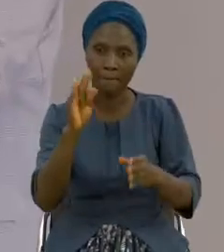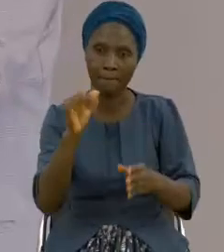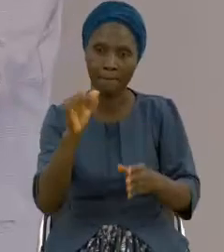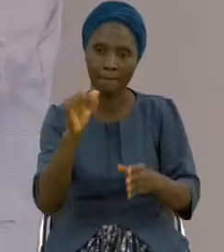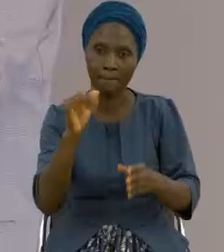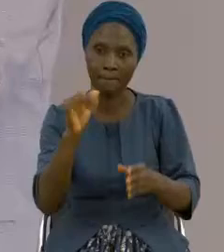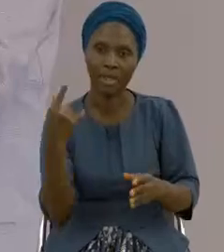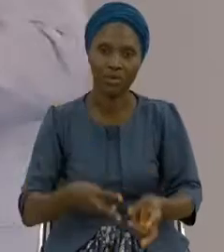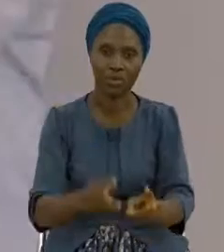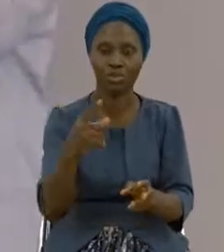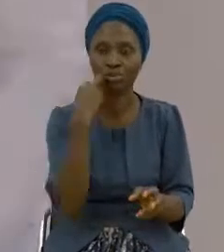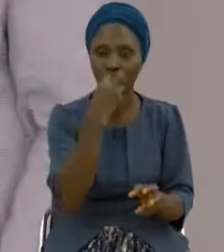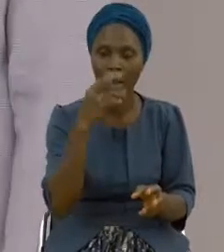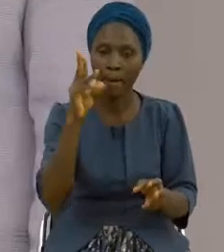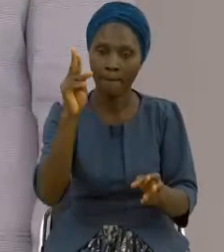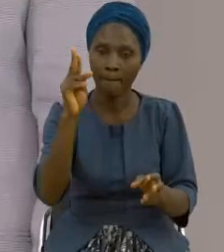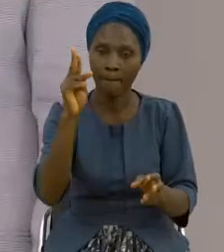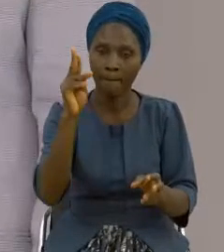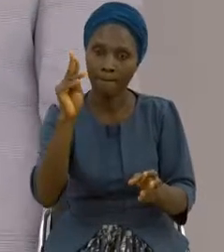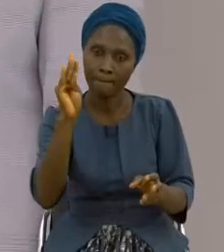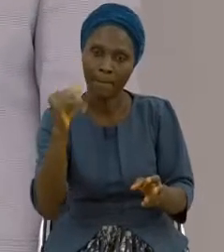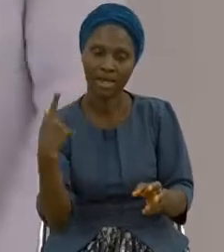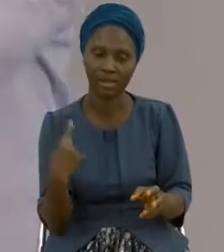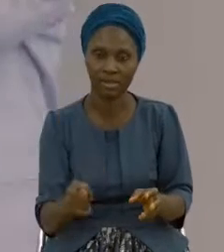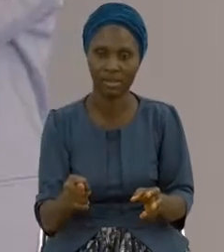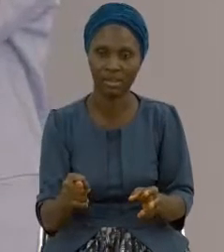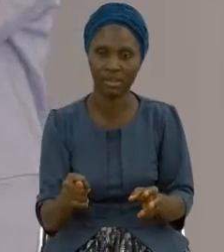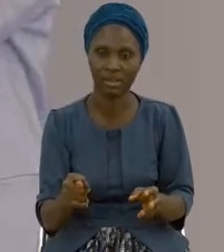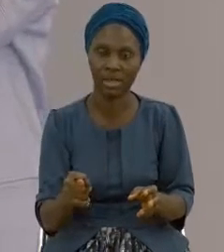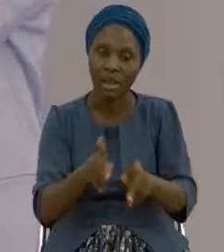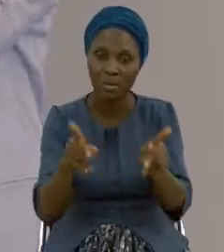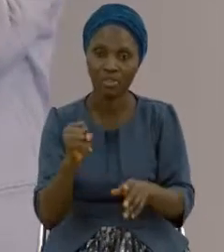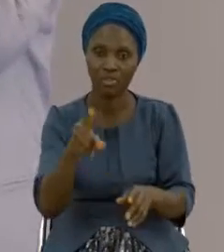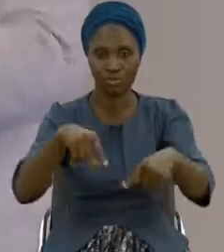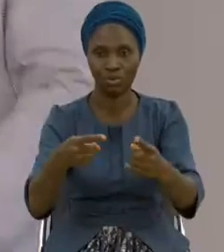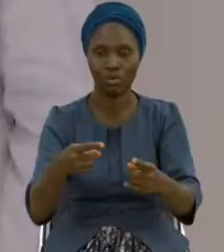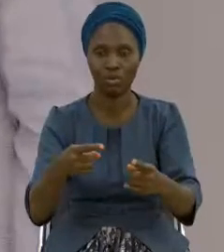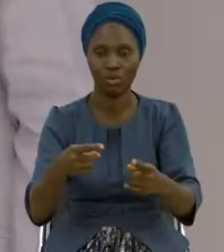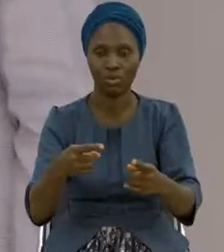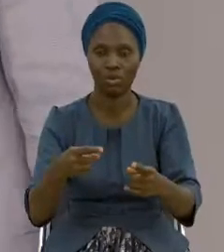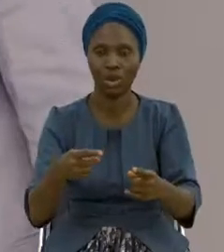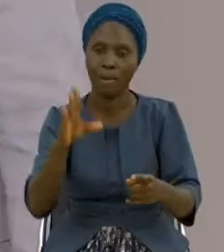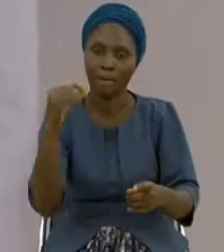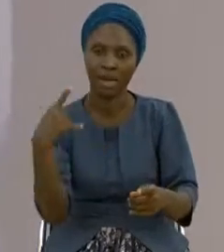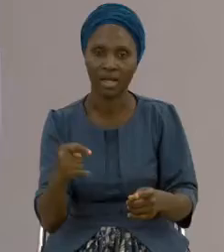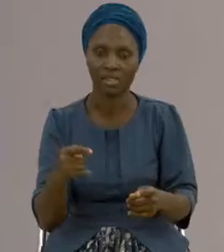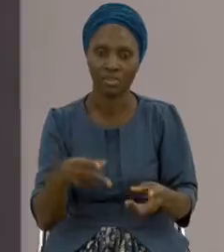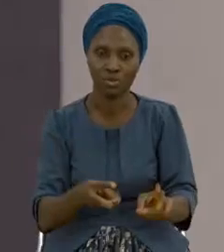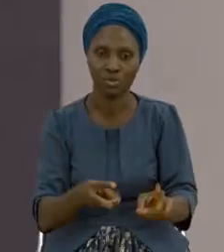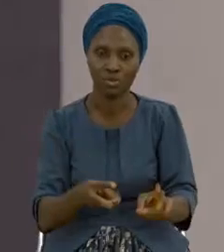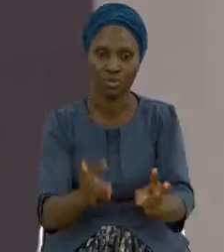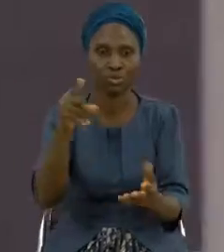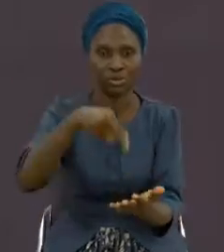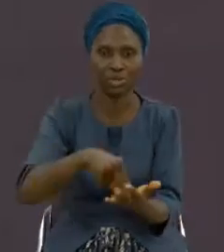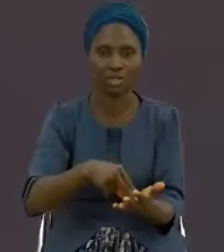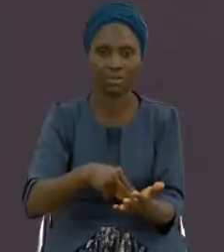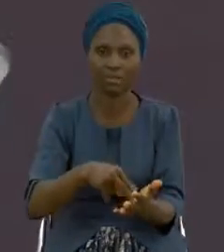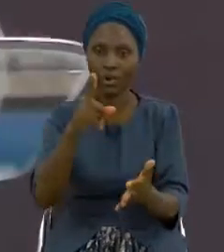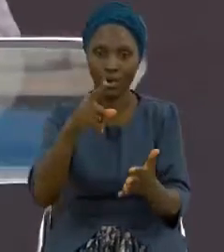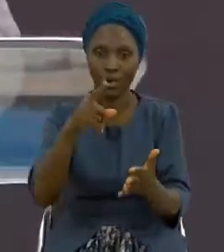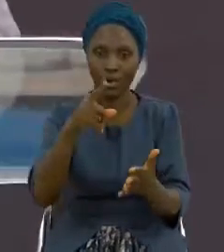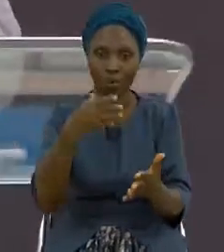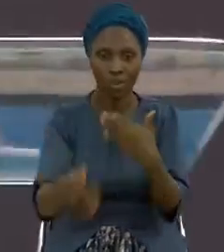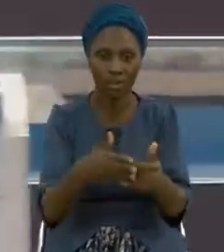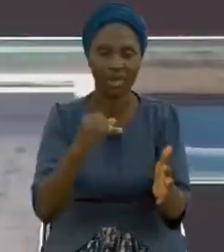way you stand, and by the way you are able to face whatever it is to face in life.